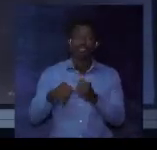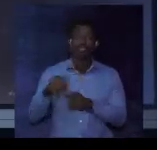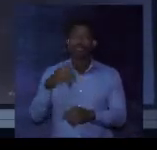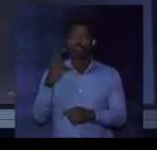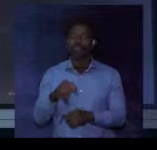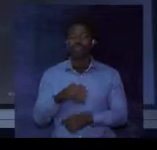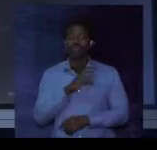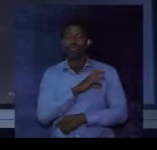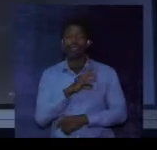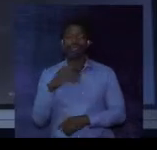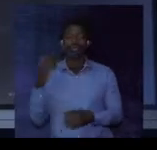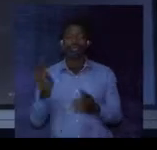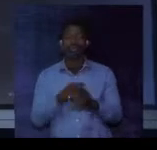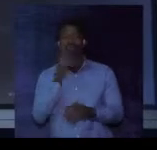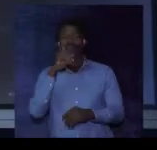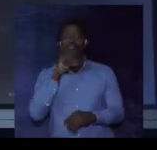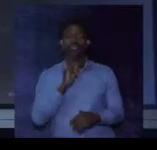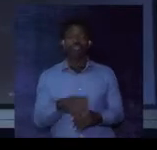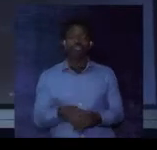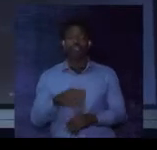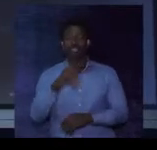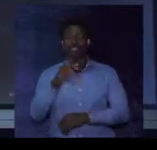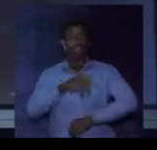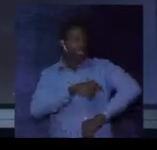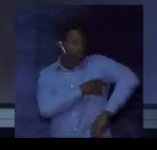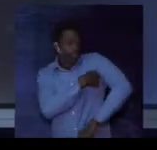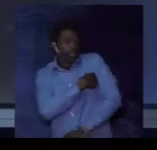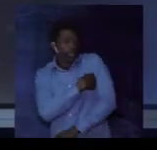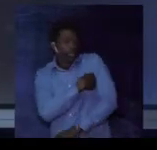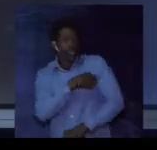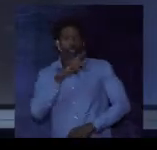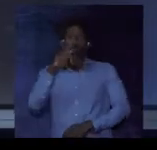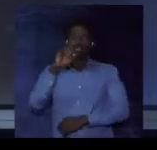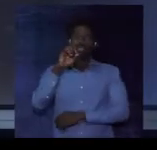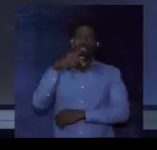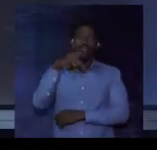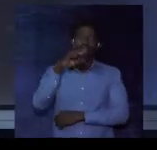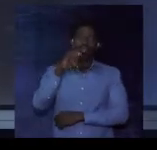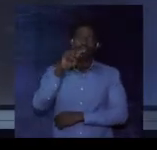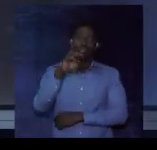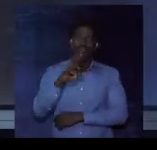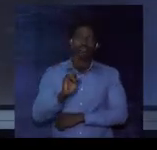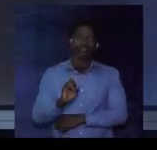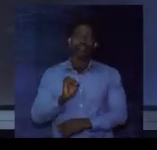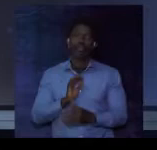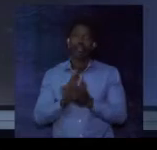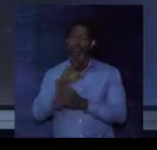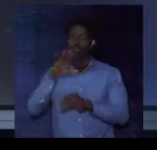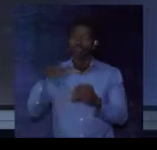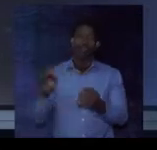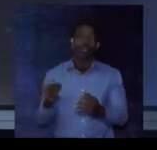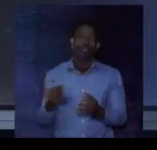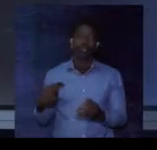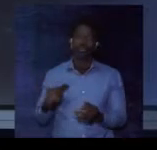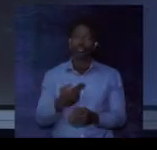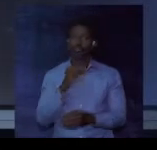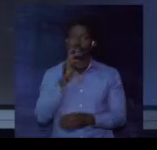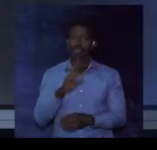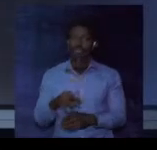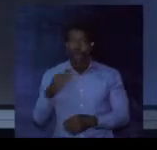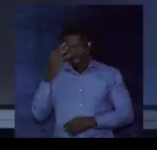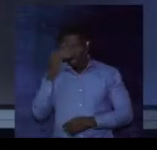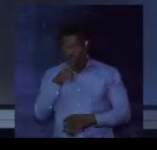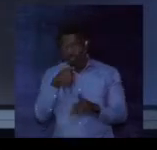talking about? The components of weather, the first one here is temperature. Temperature, I believe all of us are aware